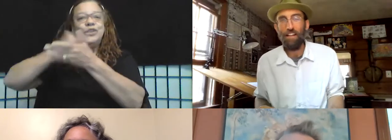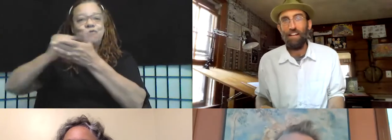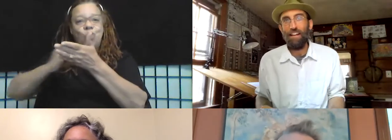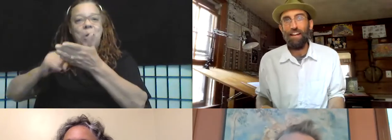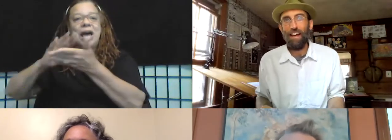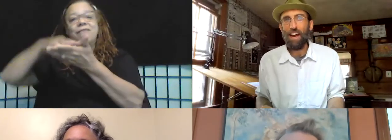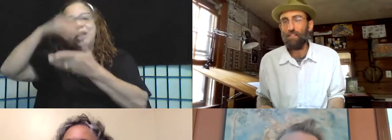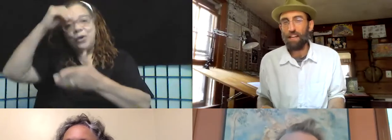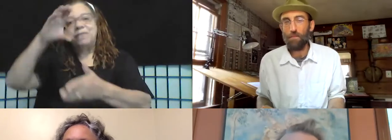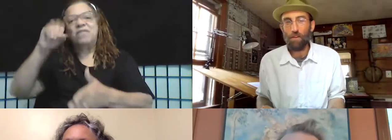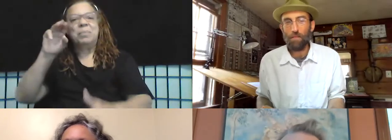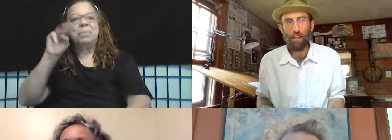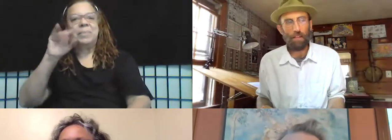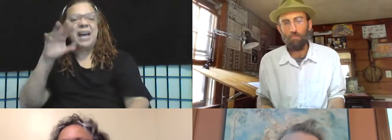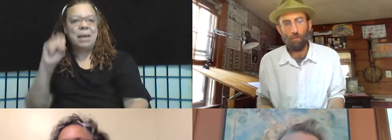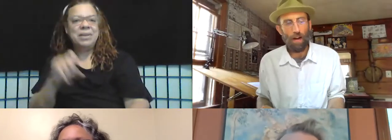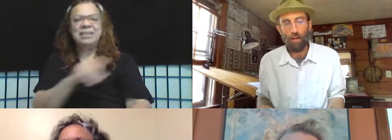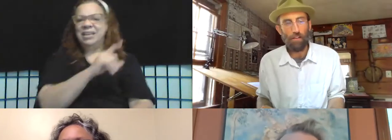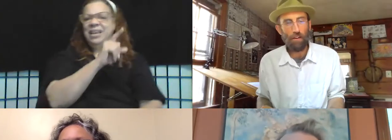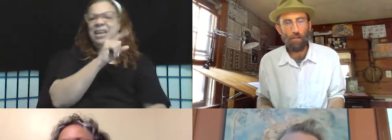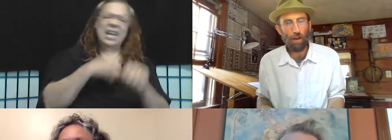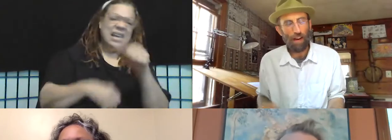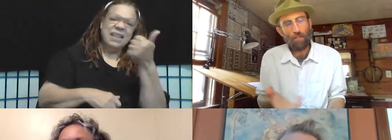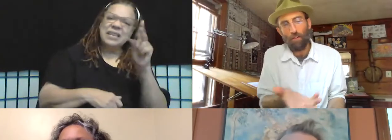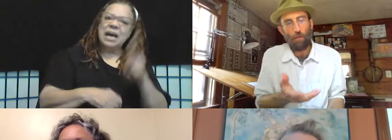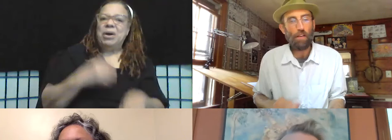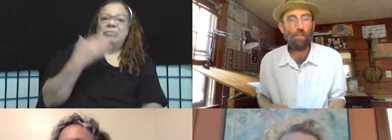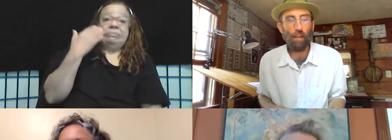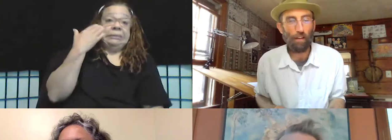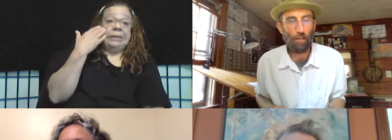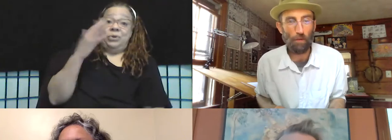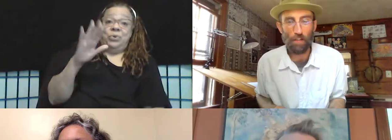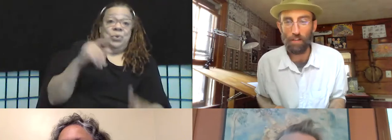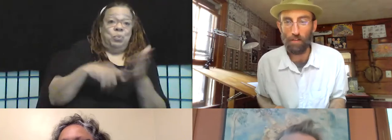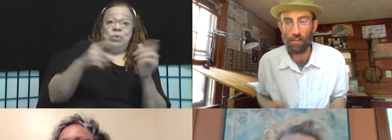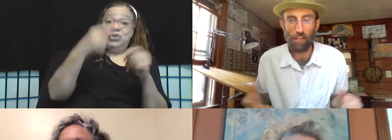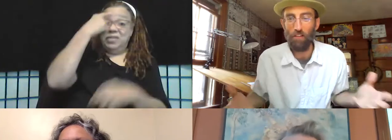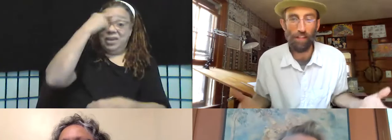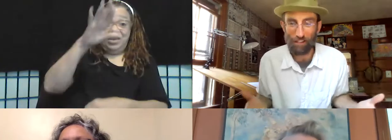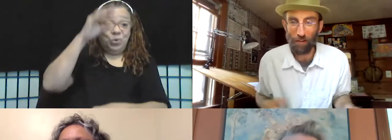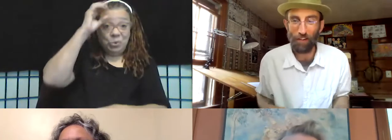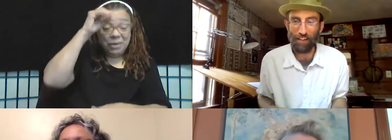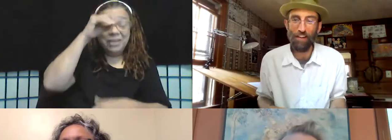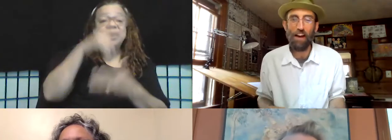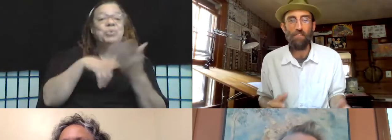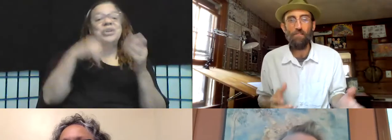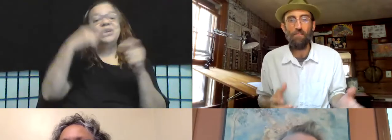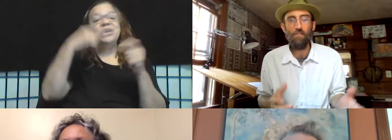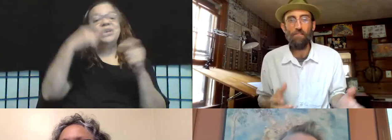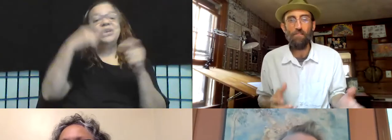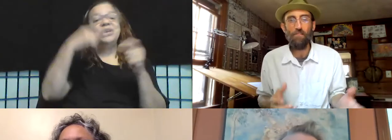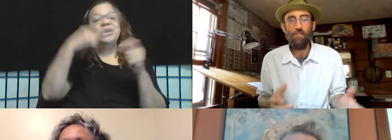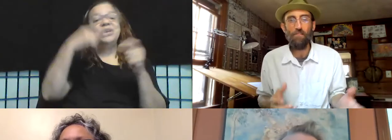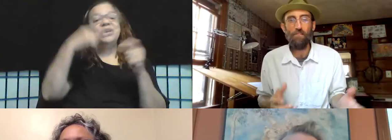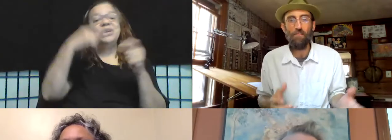comics. And half the time I want to be like, wow, I don't know, what do you think we should do to solve this? Or, how do